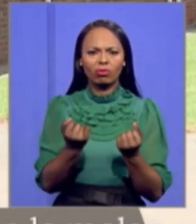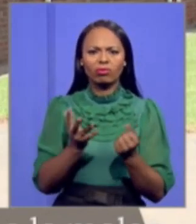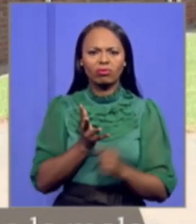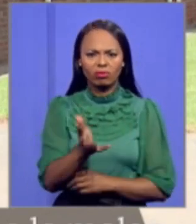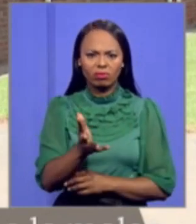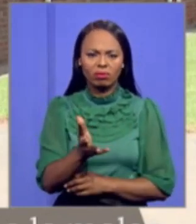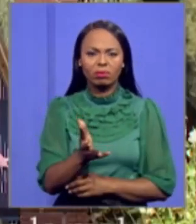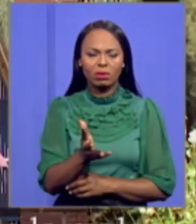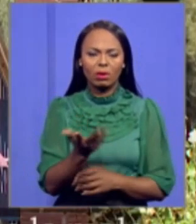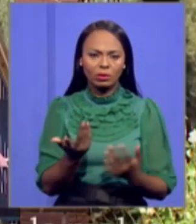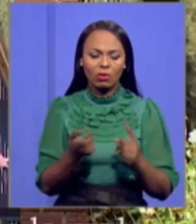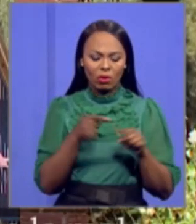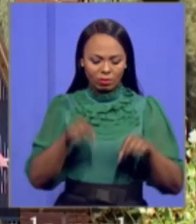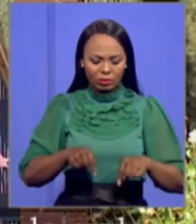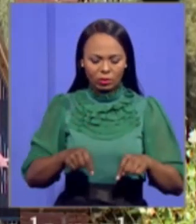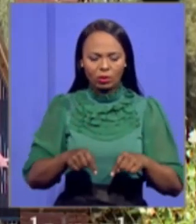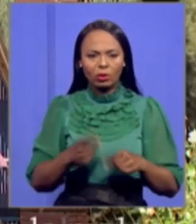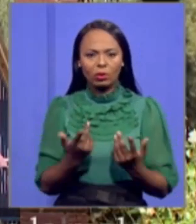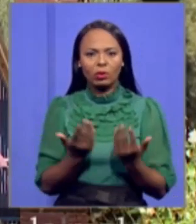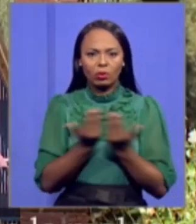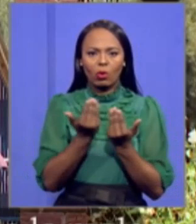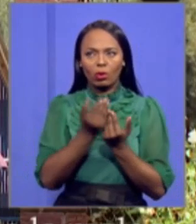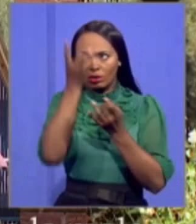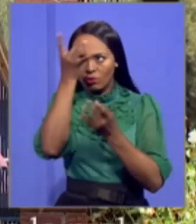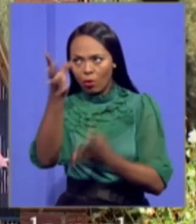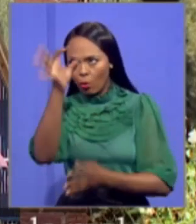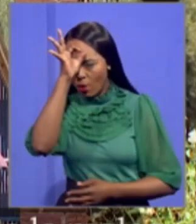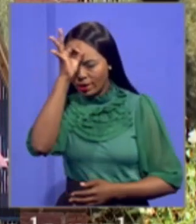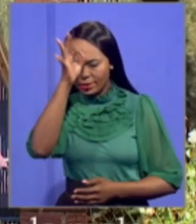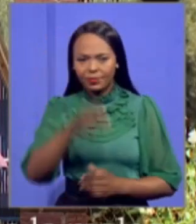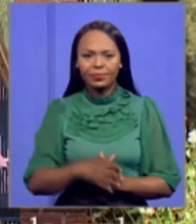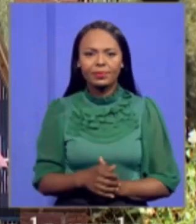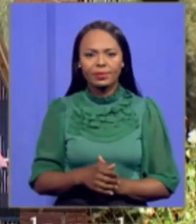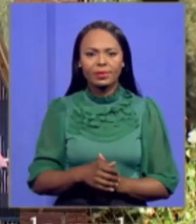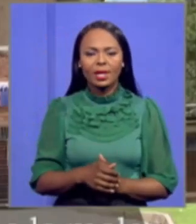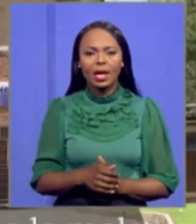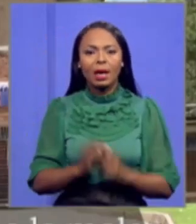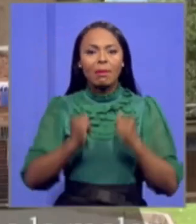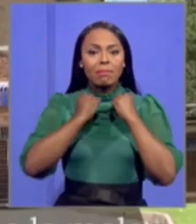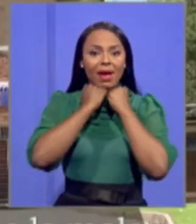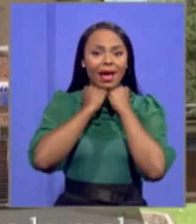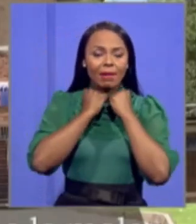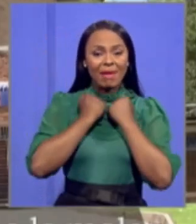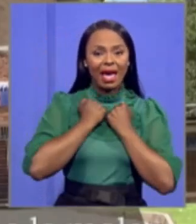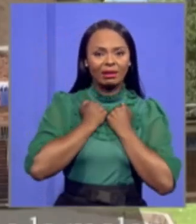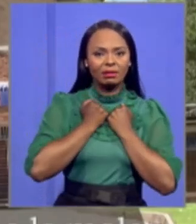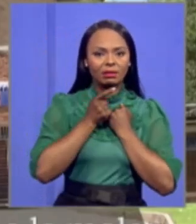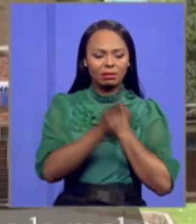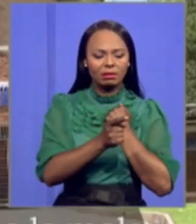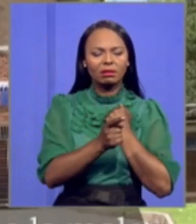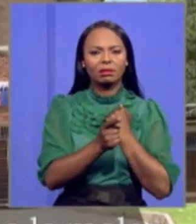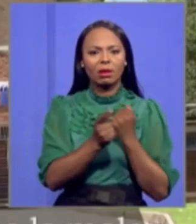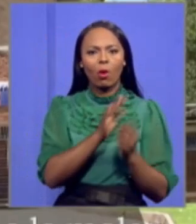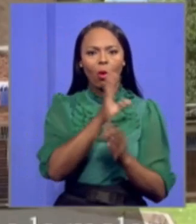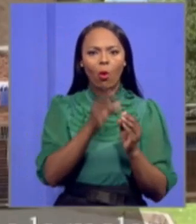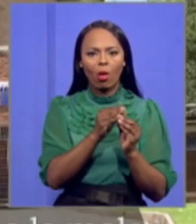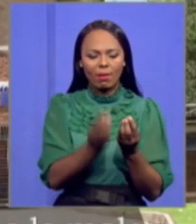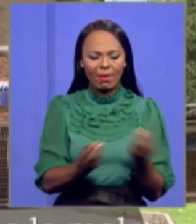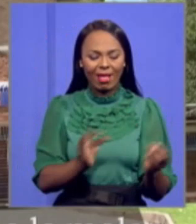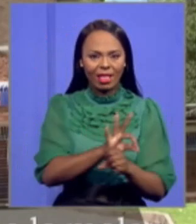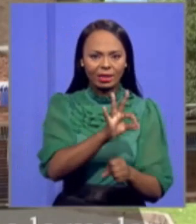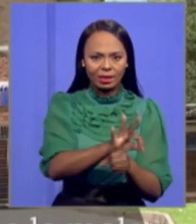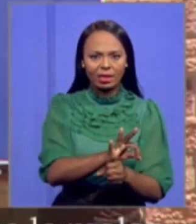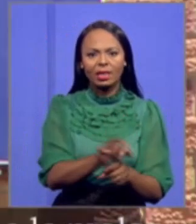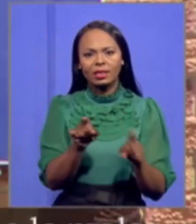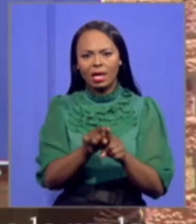mo skolo mo seponiseng. Batsadi ba batswa setlhabelo ba le 13 le ba le bane ba go thweng ba kgerisitse